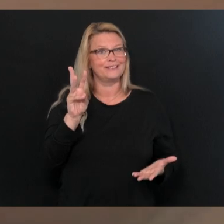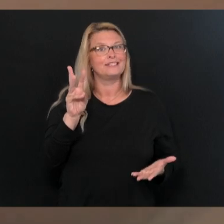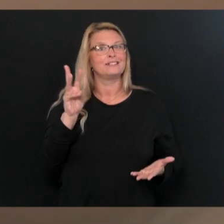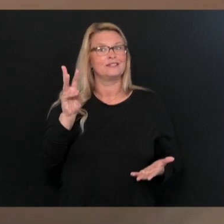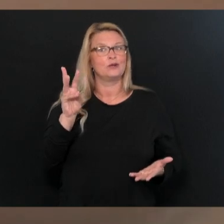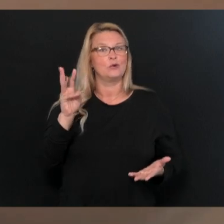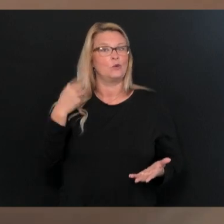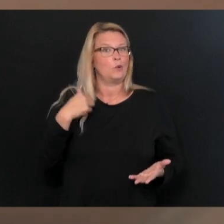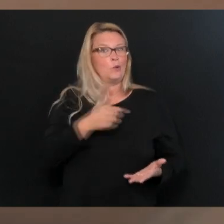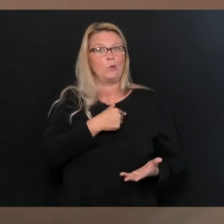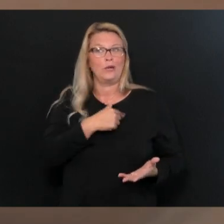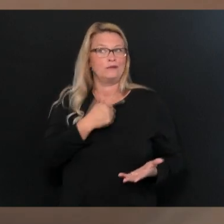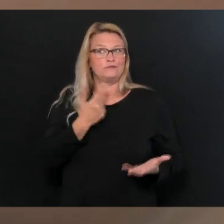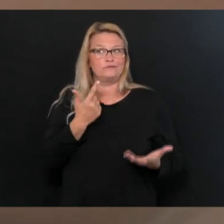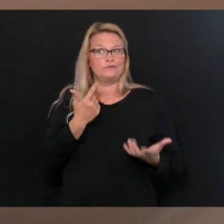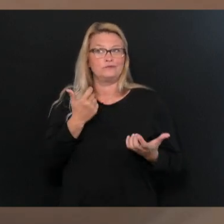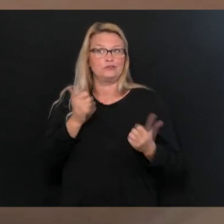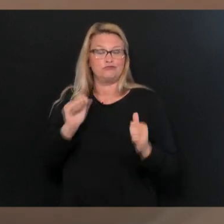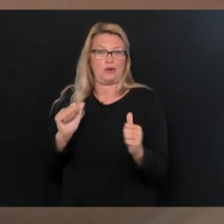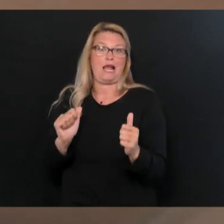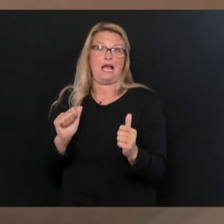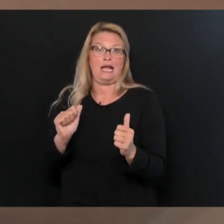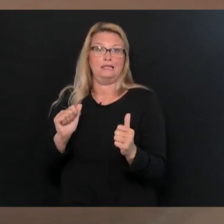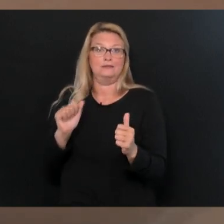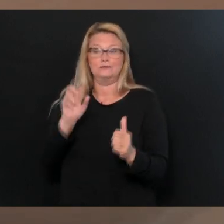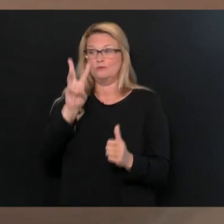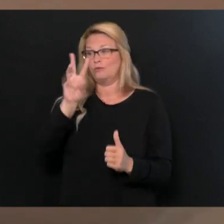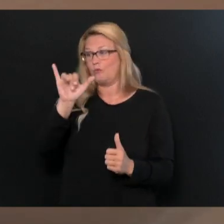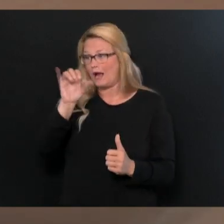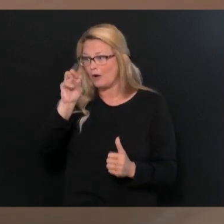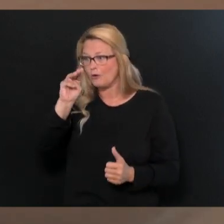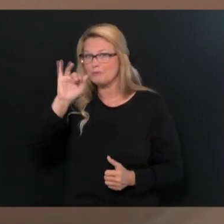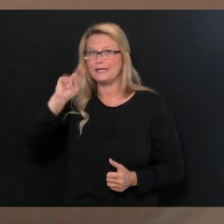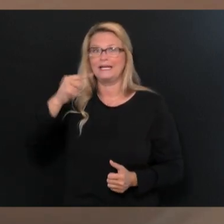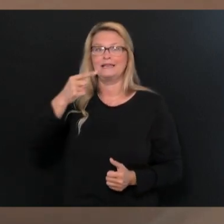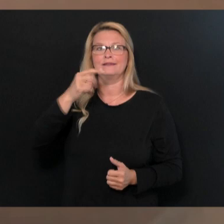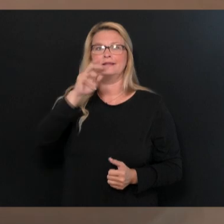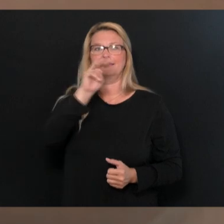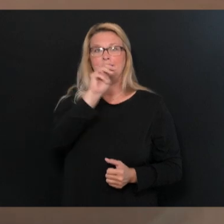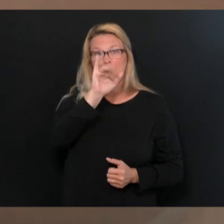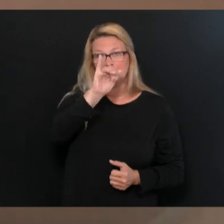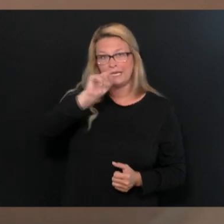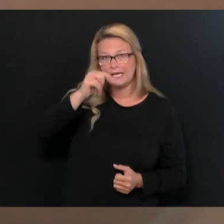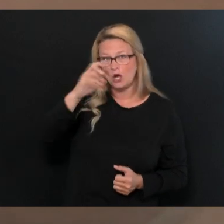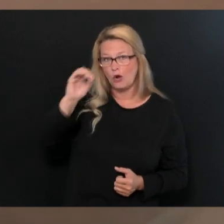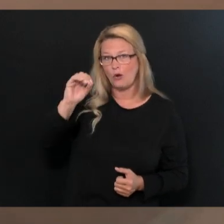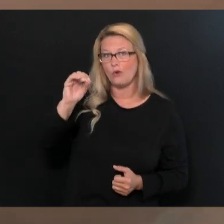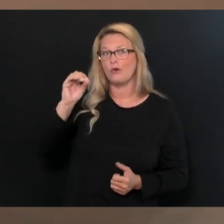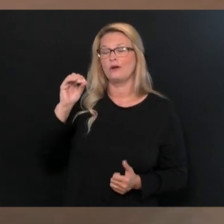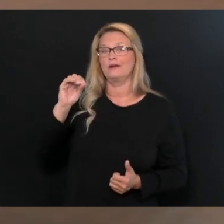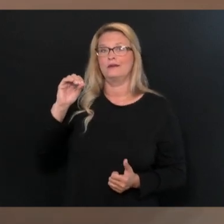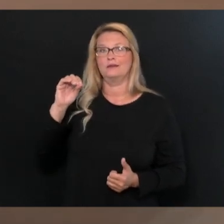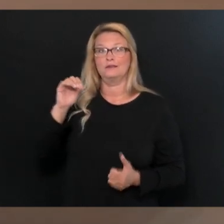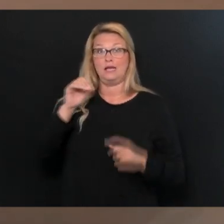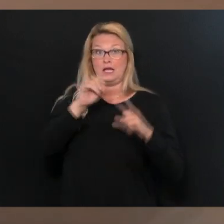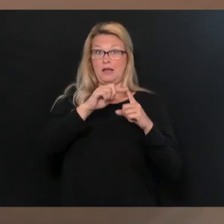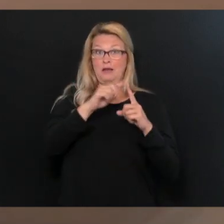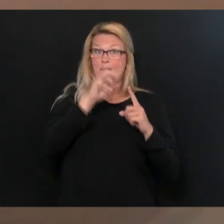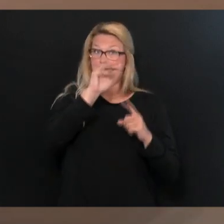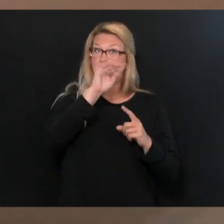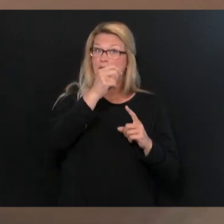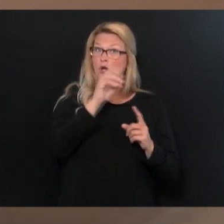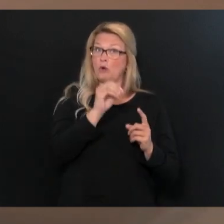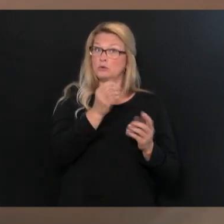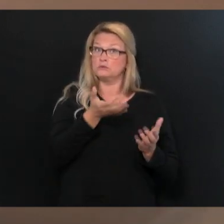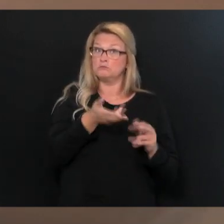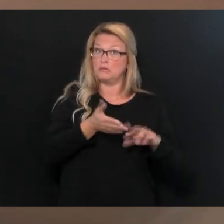we looked at Wyoming County and looked at Mingo County and some of the other counties. And while Mingo's picked up a little bit,